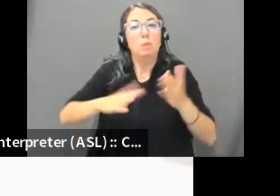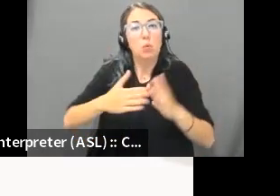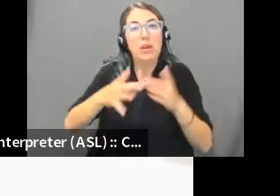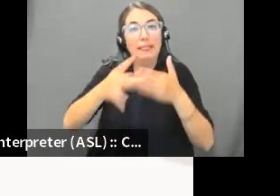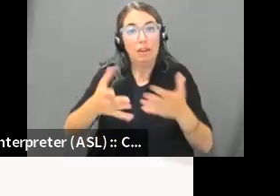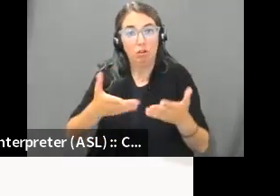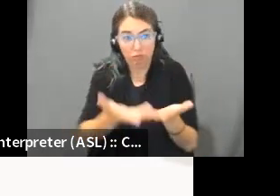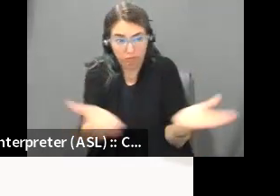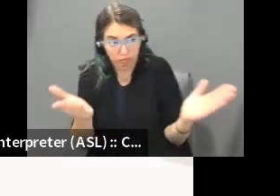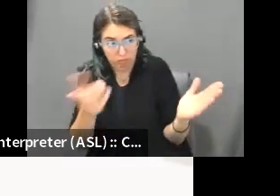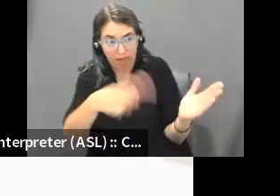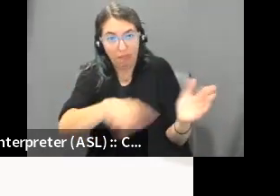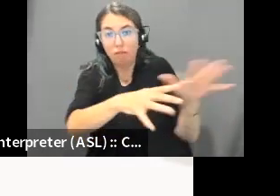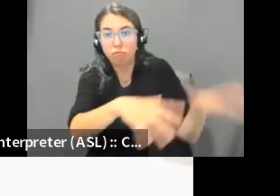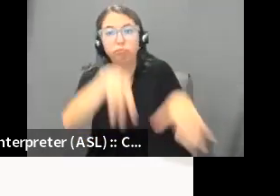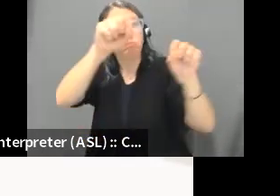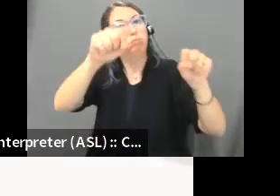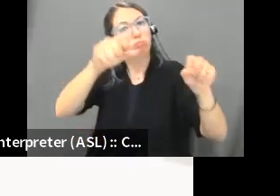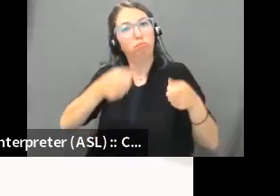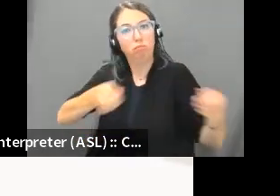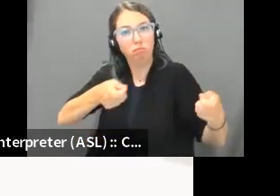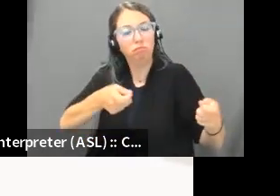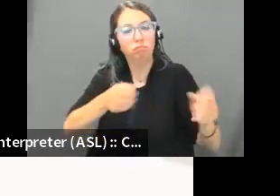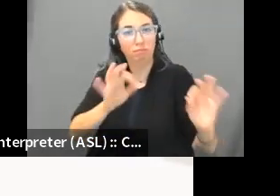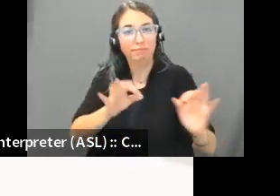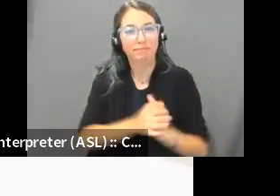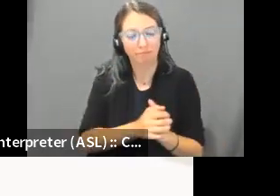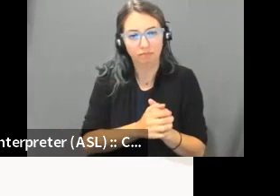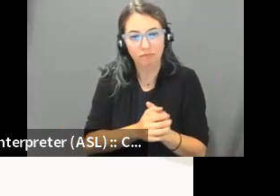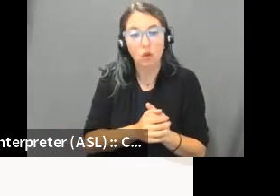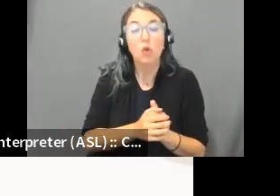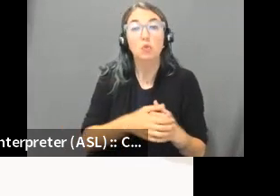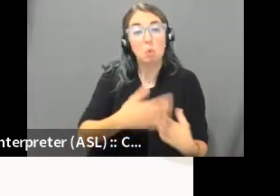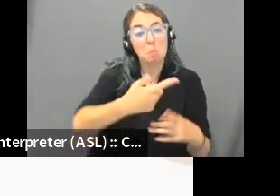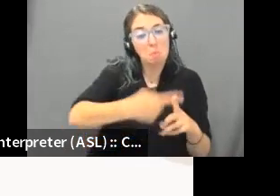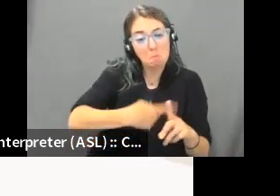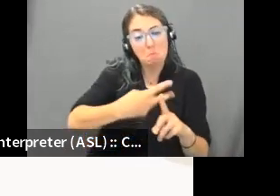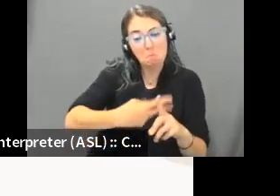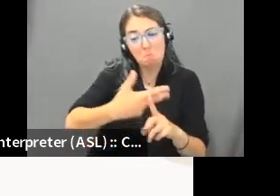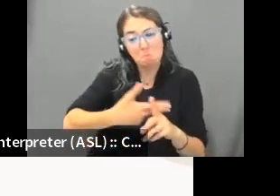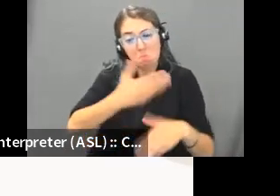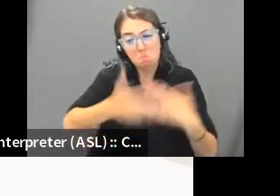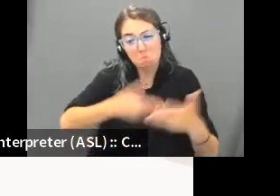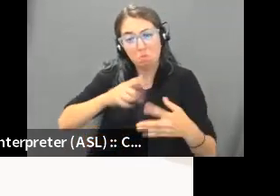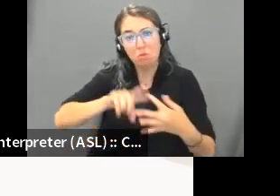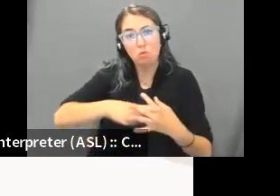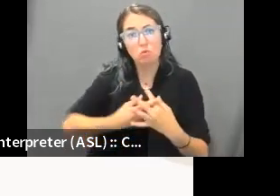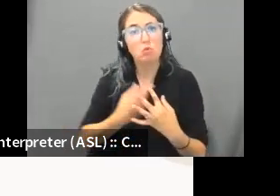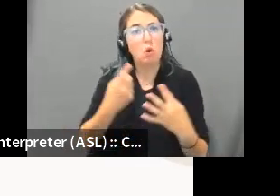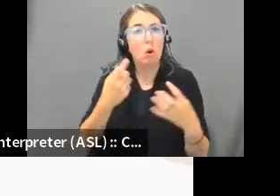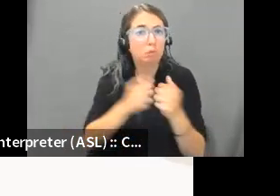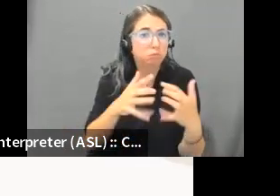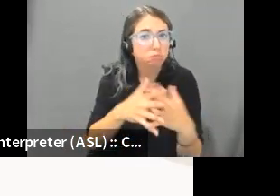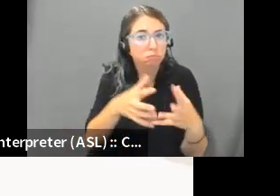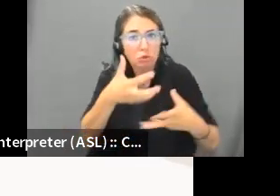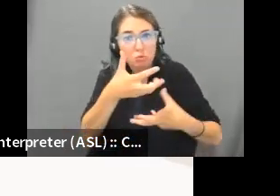After the first few meetings where trust was built, the group focused on identifying key messages. So on this screen, you